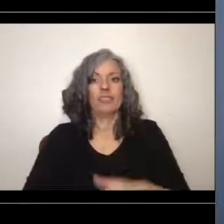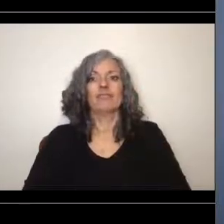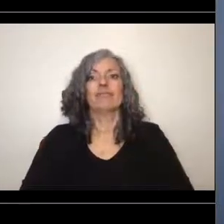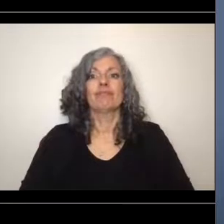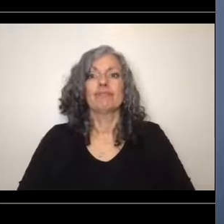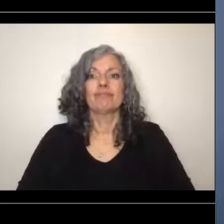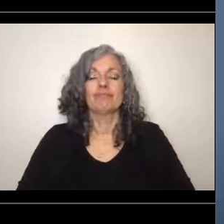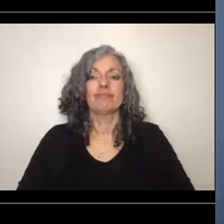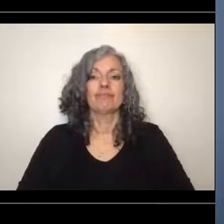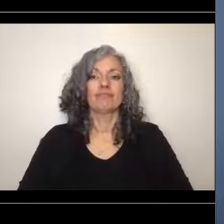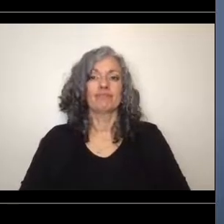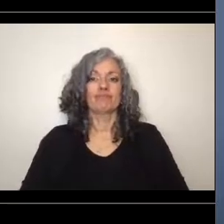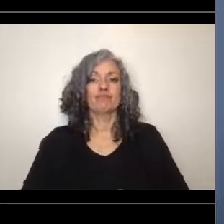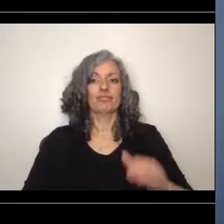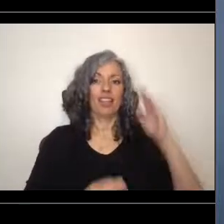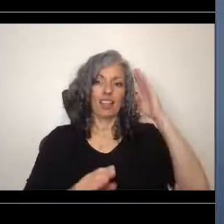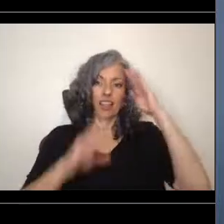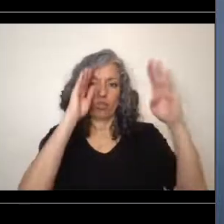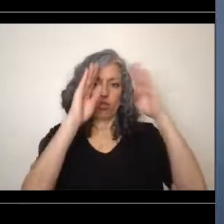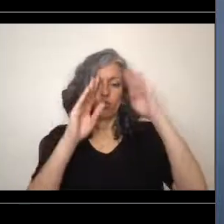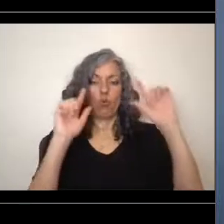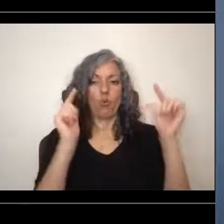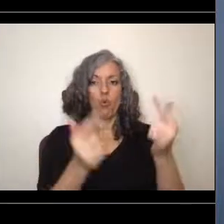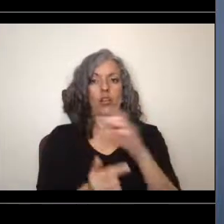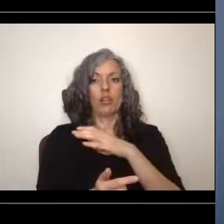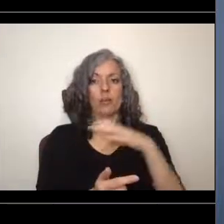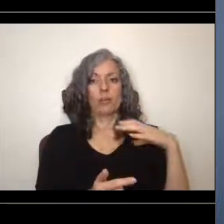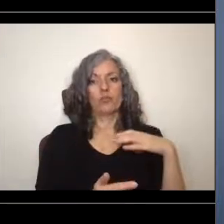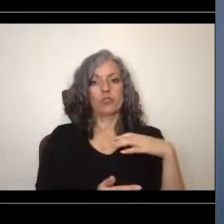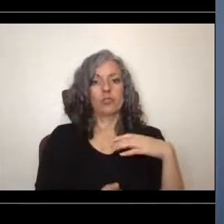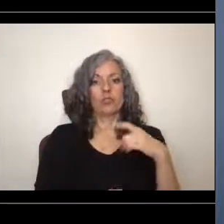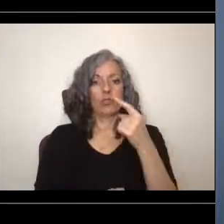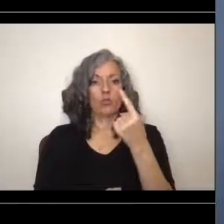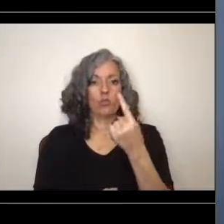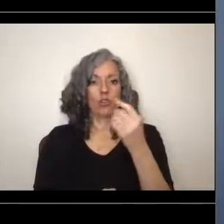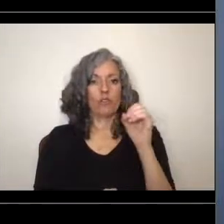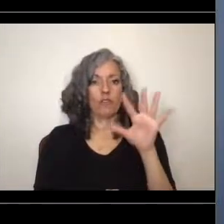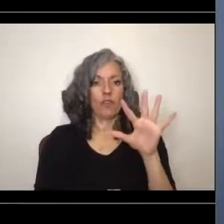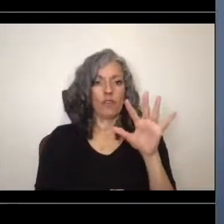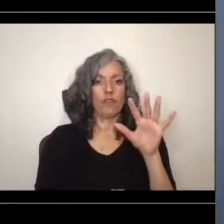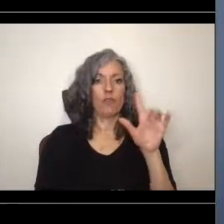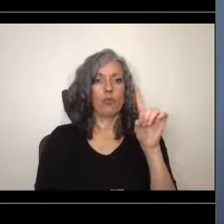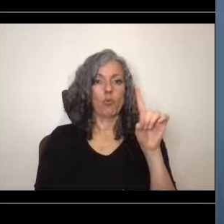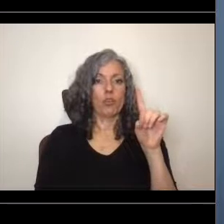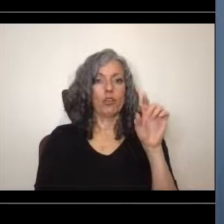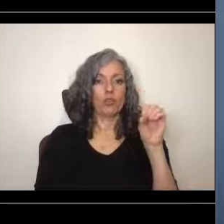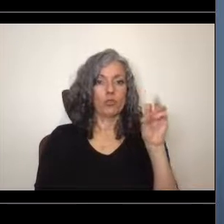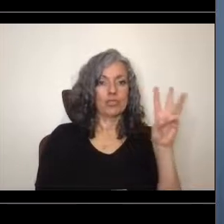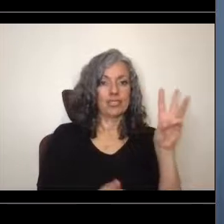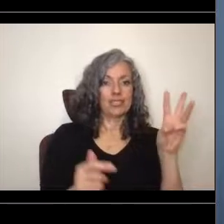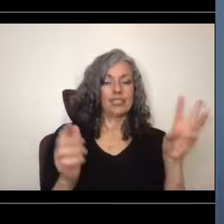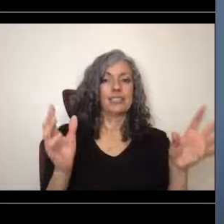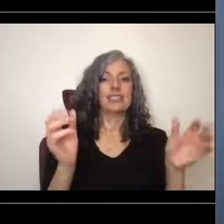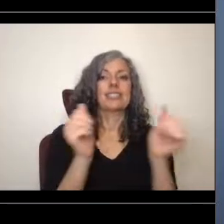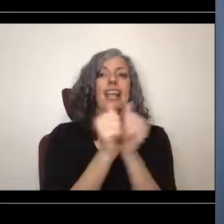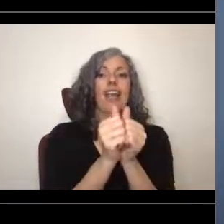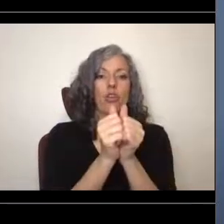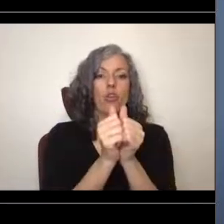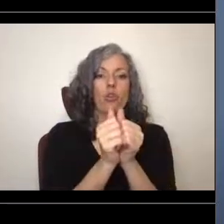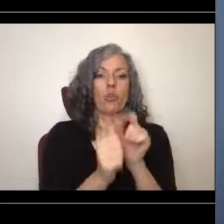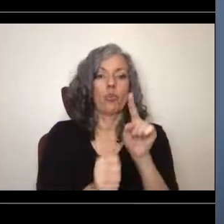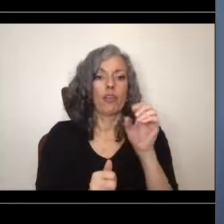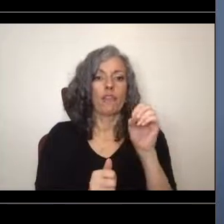Good afternoon, Commissioners. I will present tabs 105 and 106 together and then give a recommendation at the end. Tab 105 is an action item